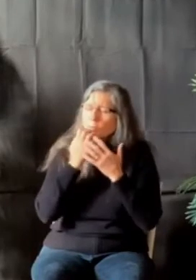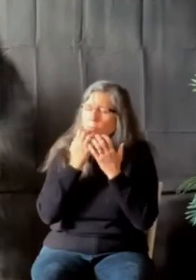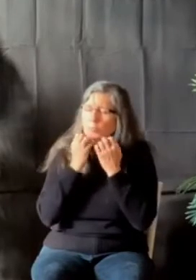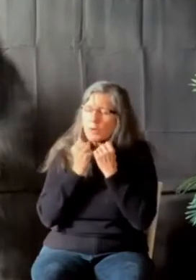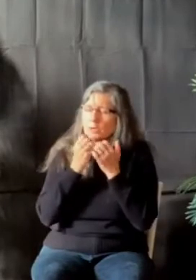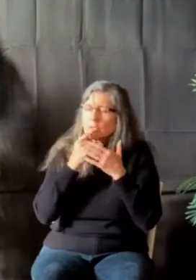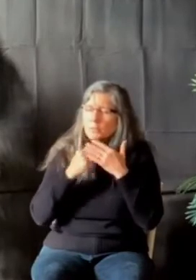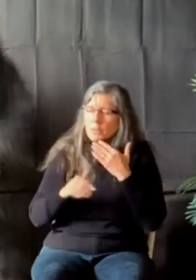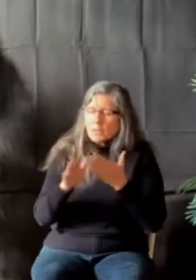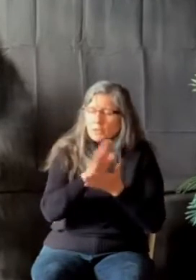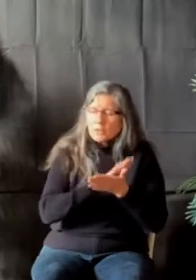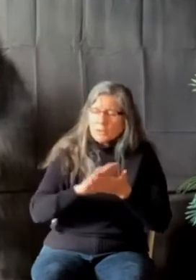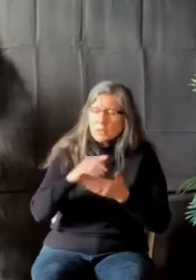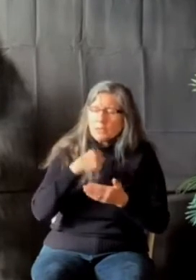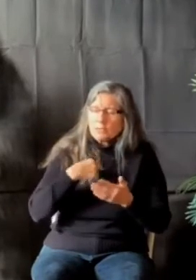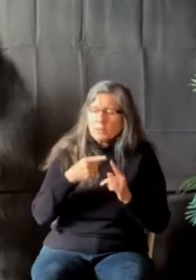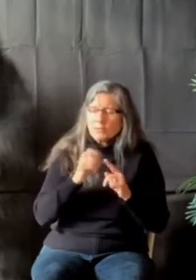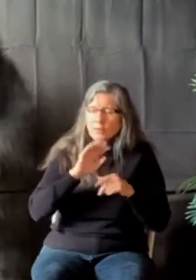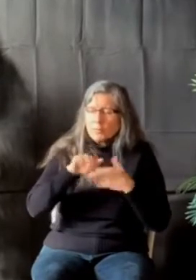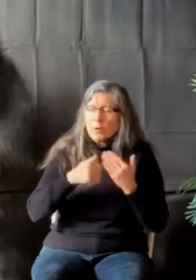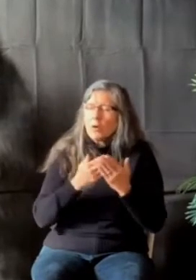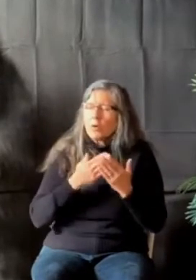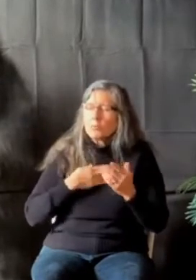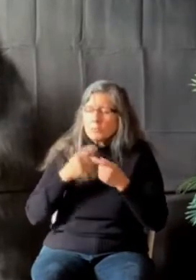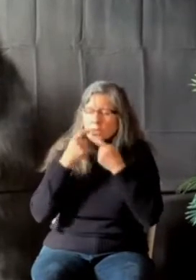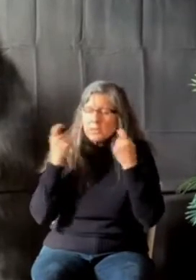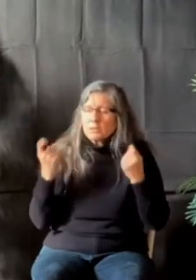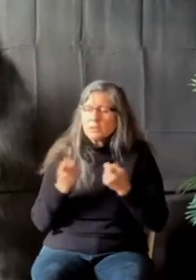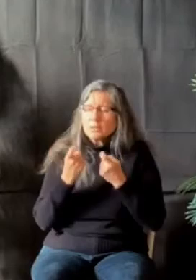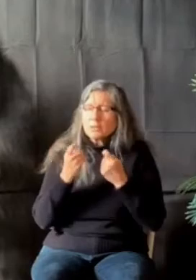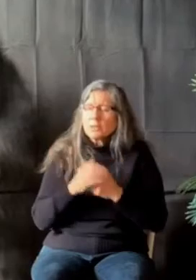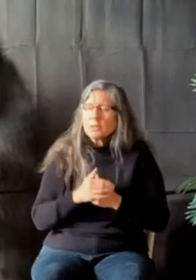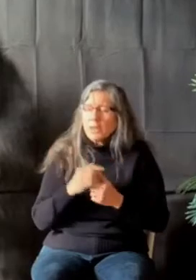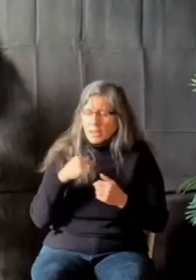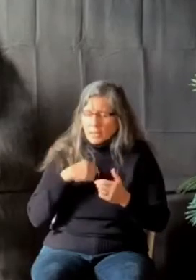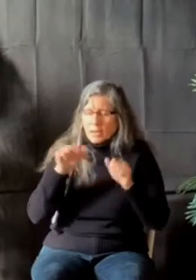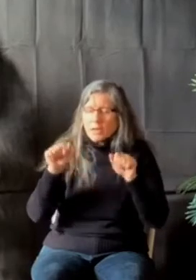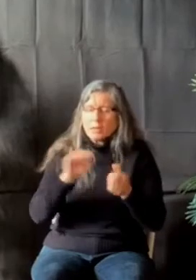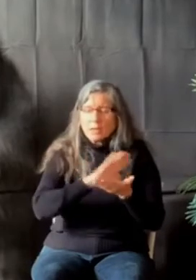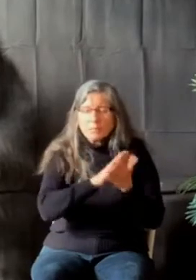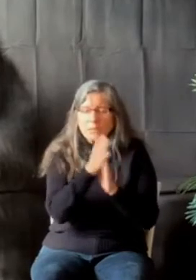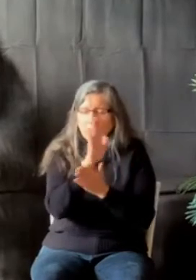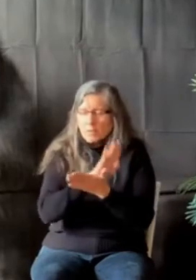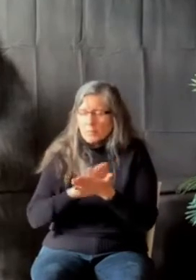to cleanse me from all of my sin. And I need to be made clean.